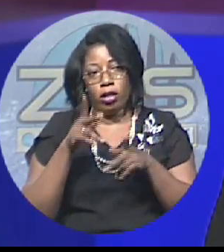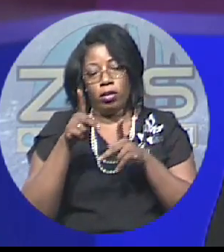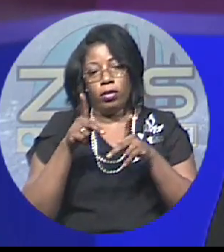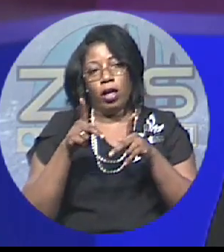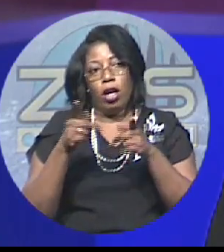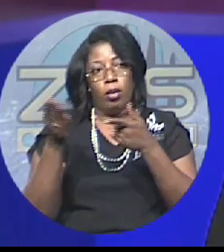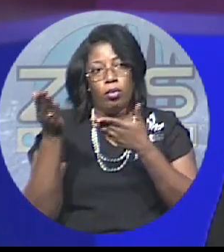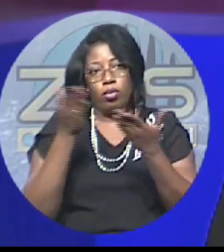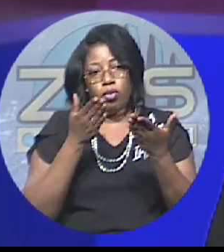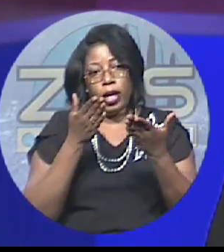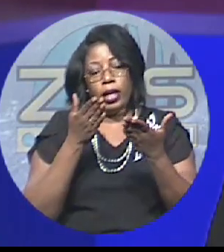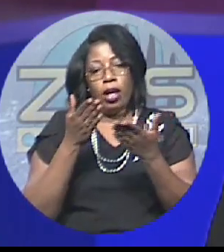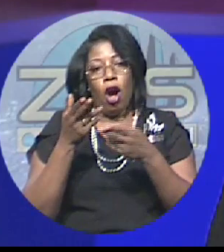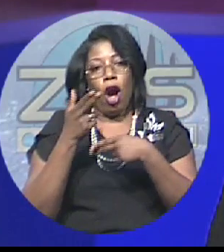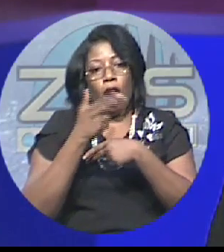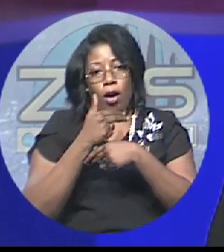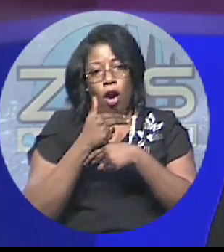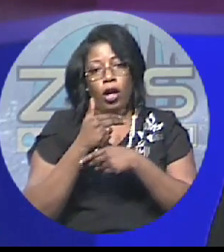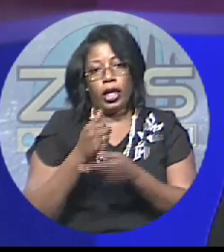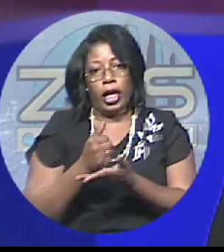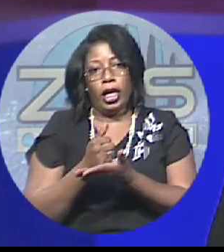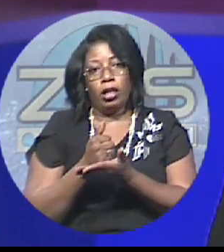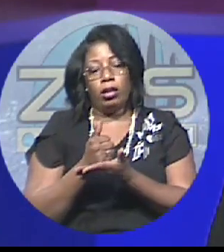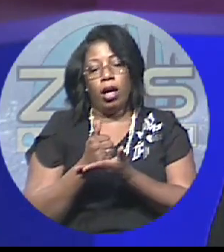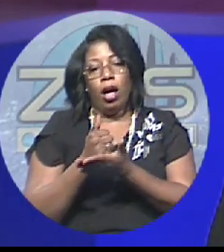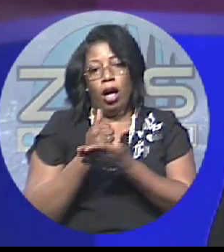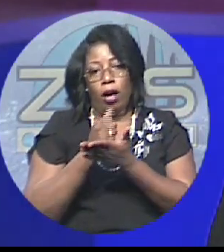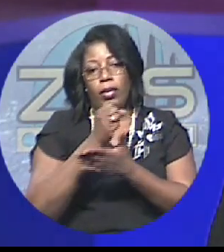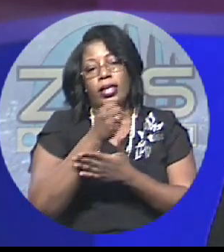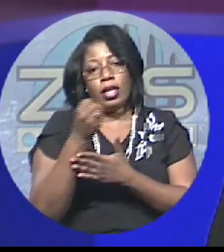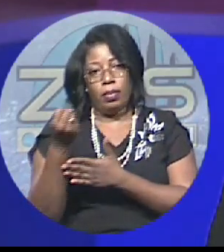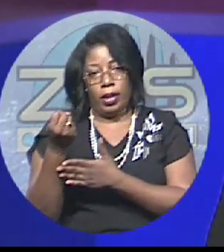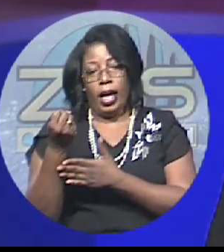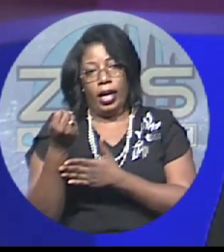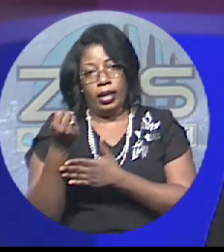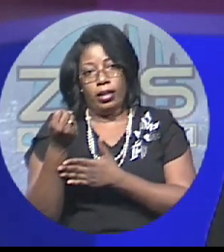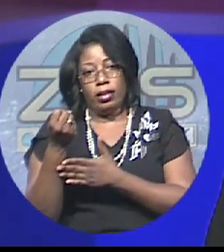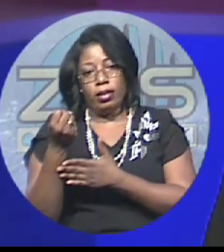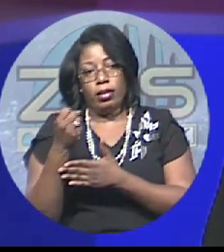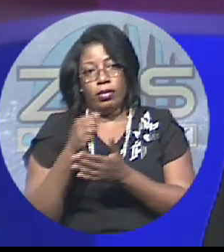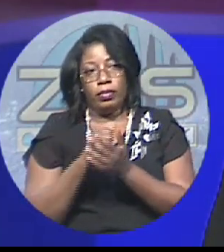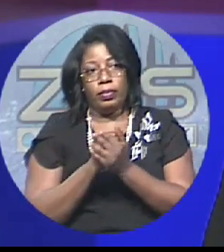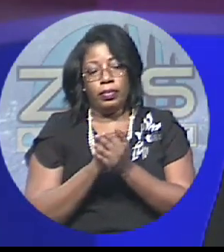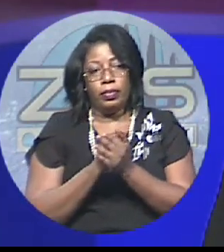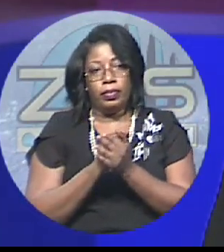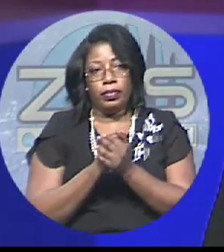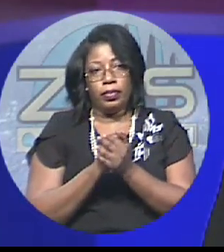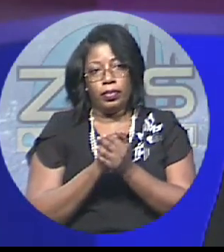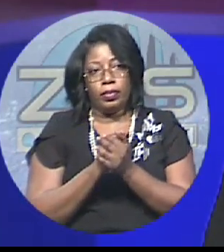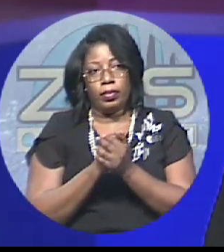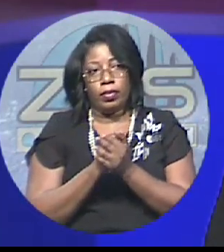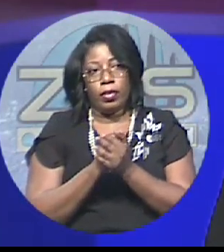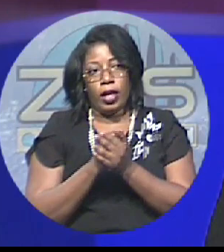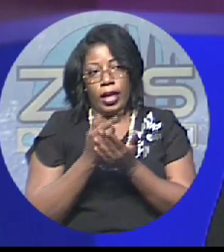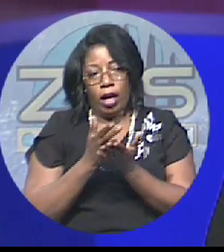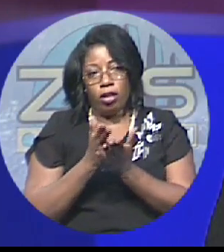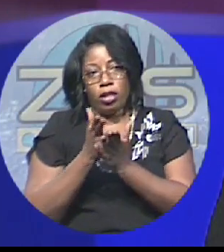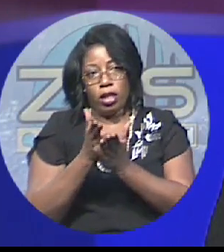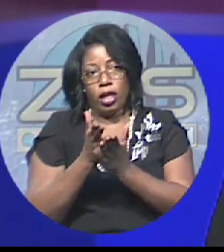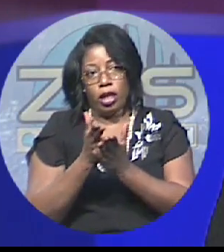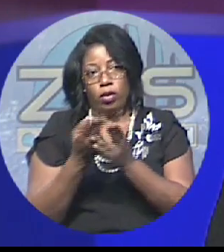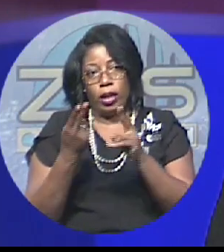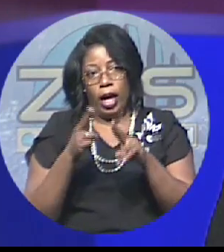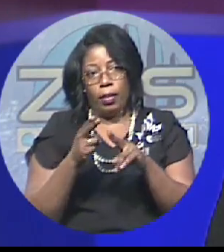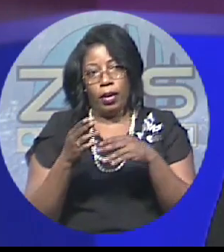asked to bring hurricane relief supplies out to the park to help those affected by Joaquin. The local sloop sailing season will be back on